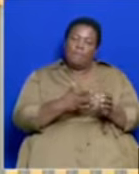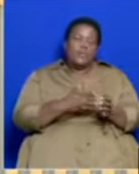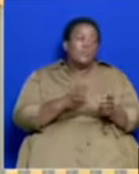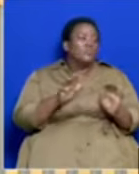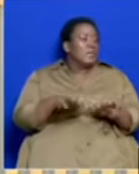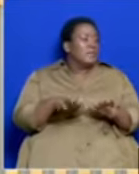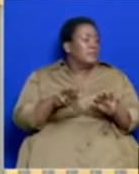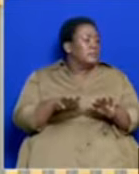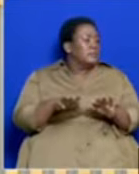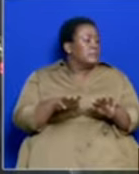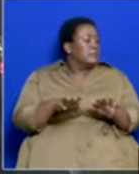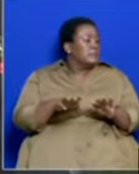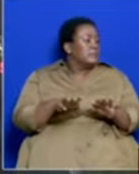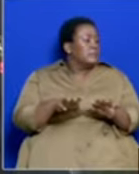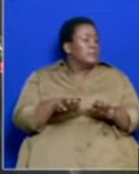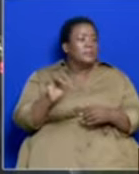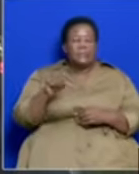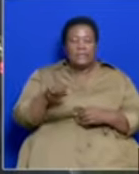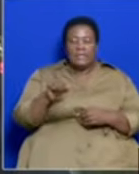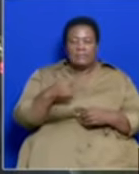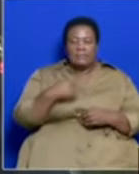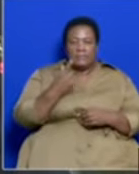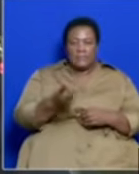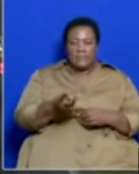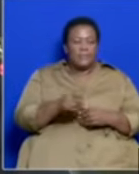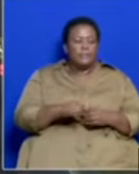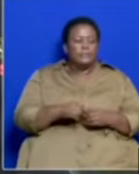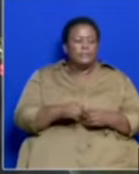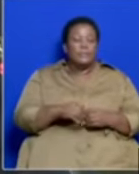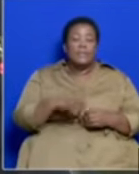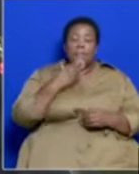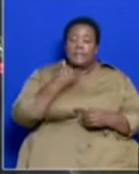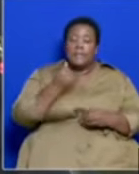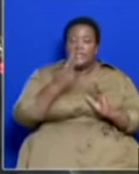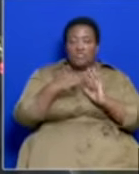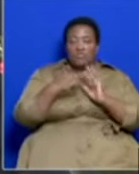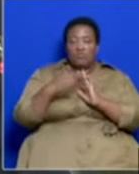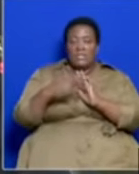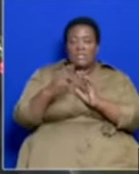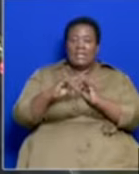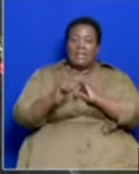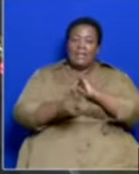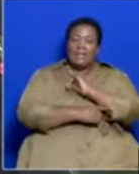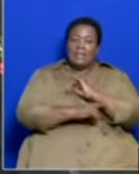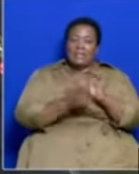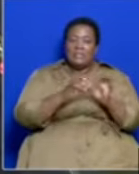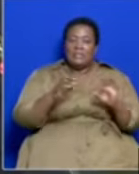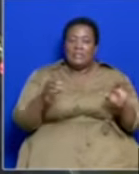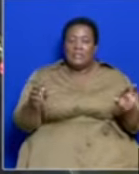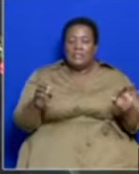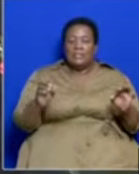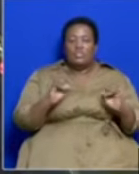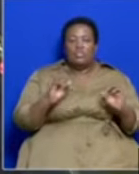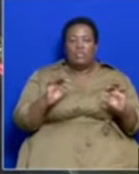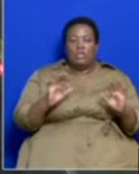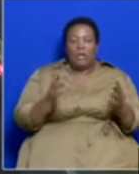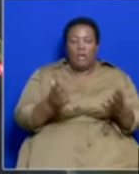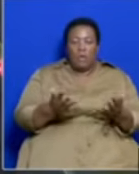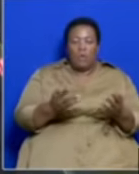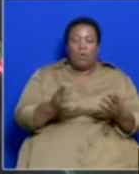I see. Please read that last sentence starting with all these institutions and then continuing